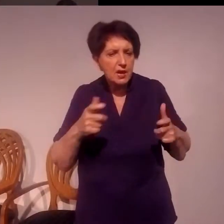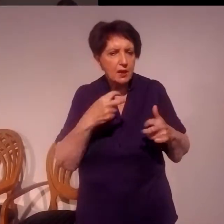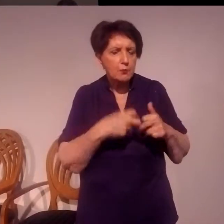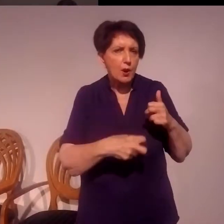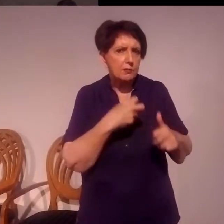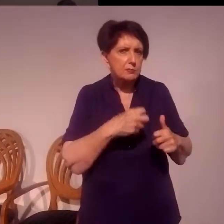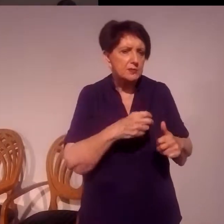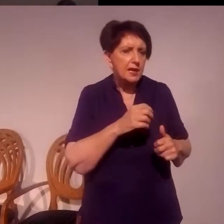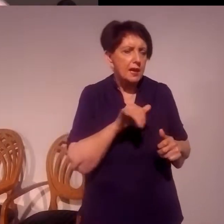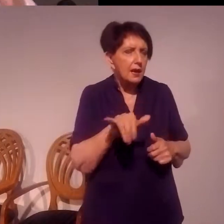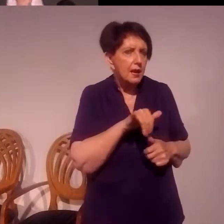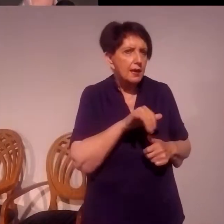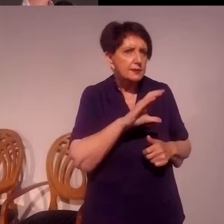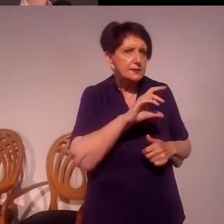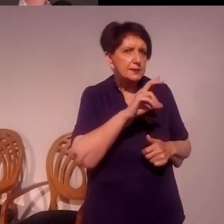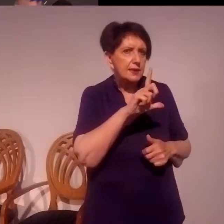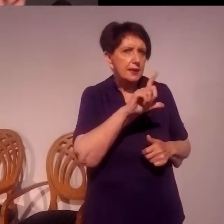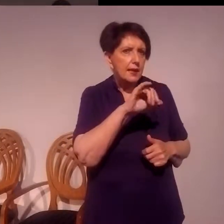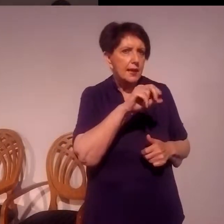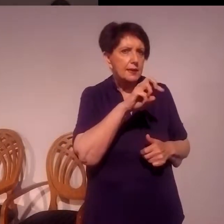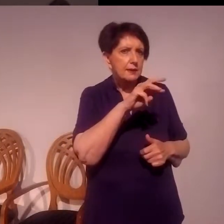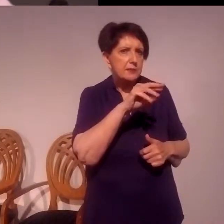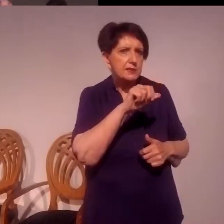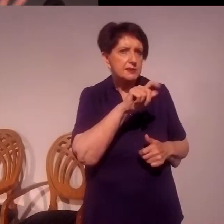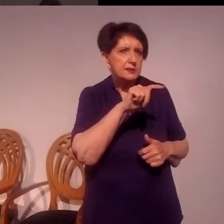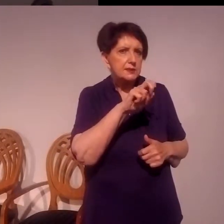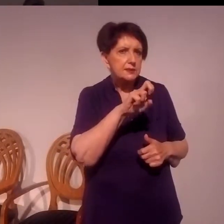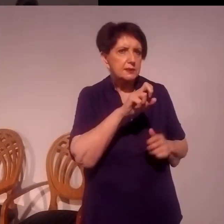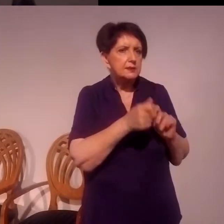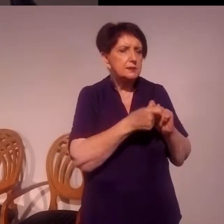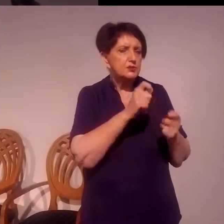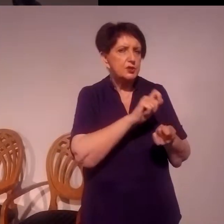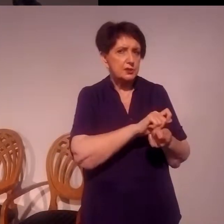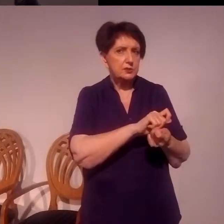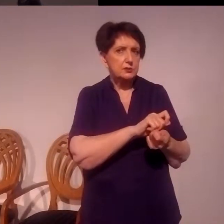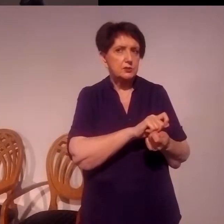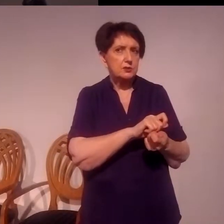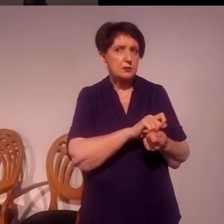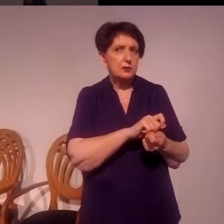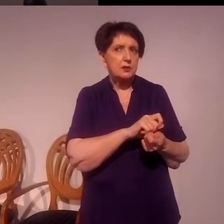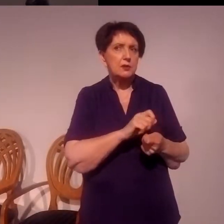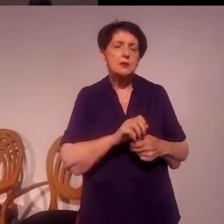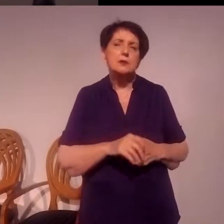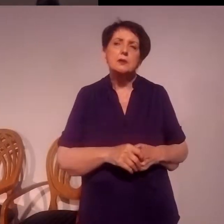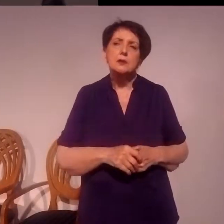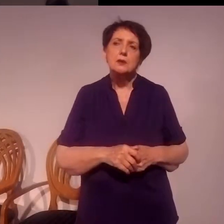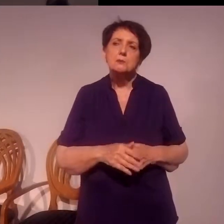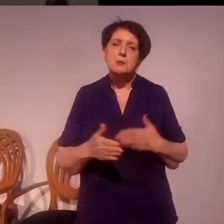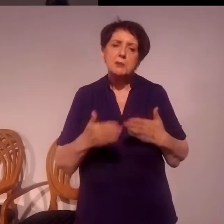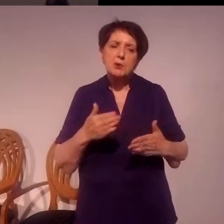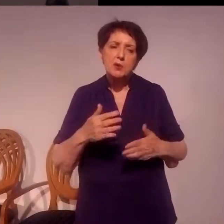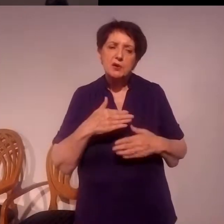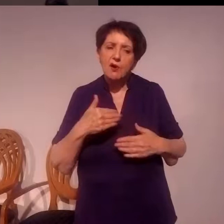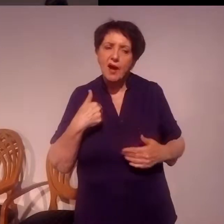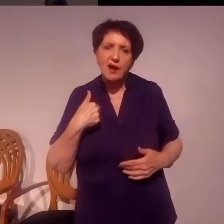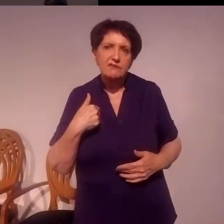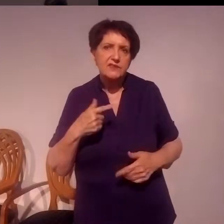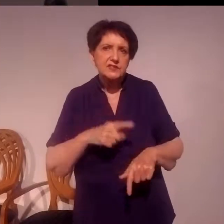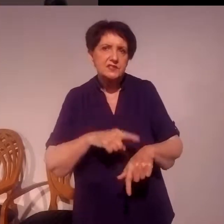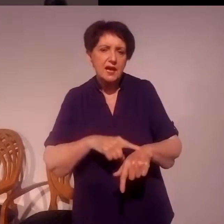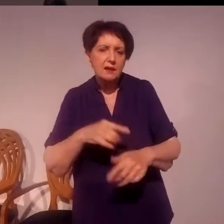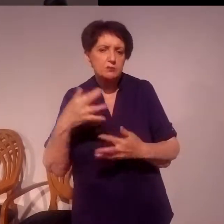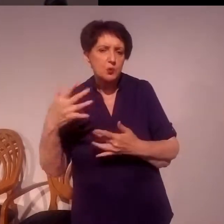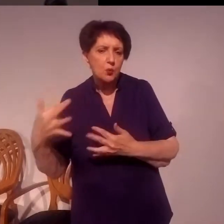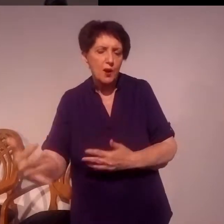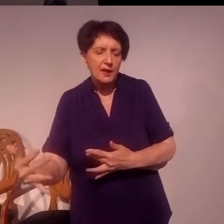climate change, for example. I'm just pulling one out today. Climate change, when we may not have the time to wait, it feels like anymore, for these